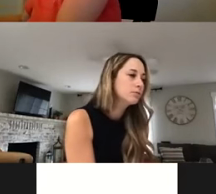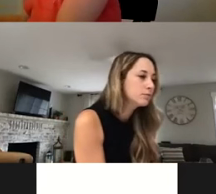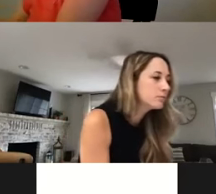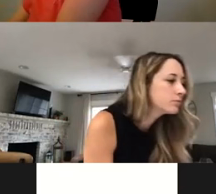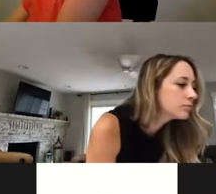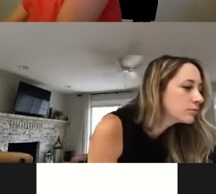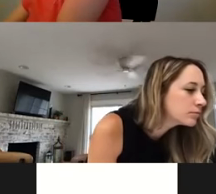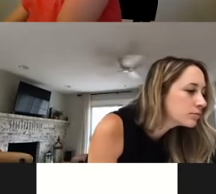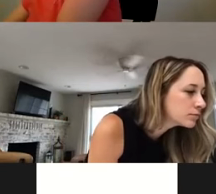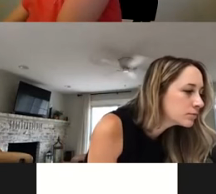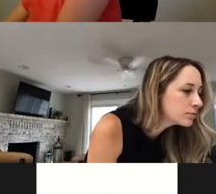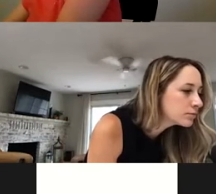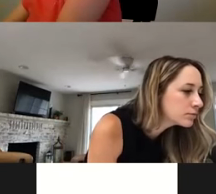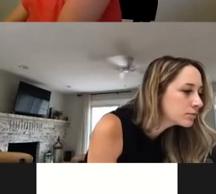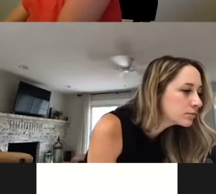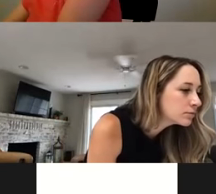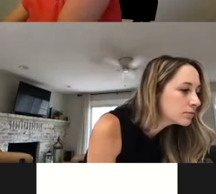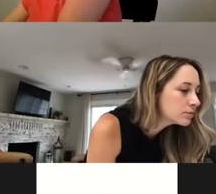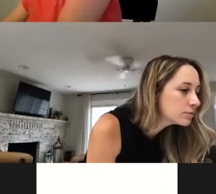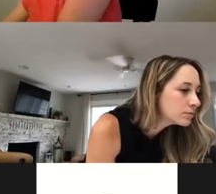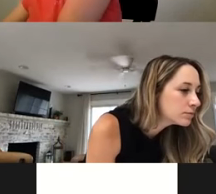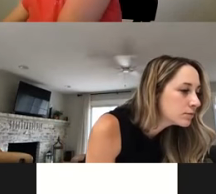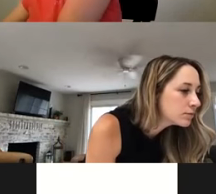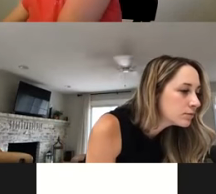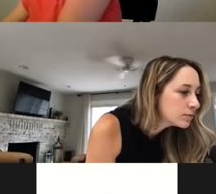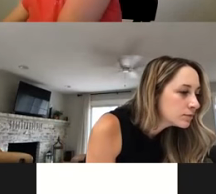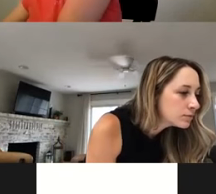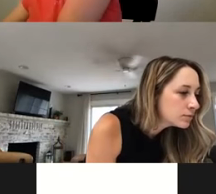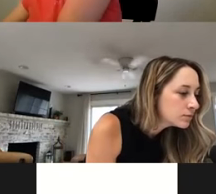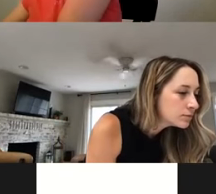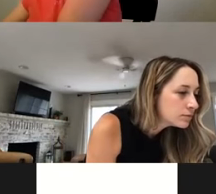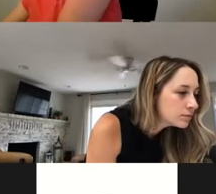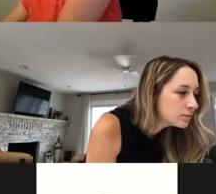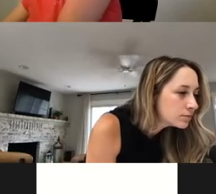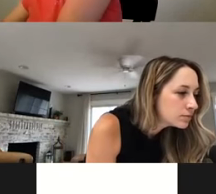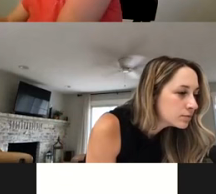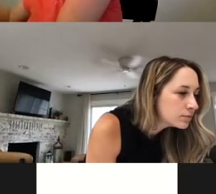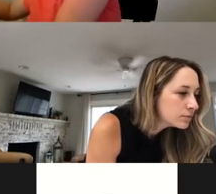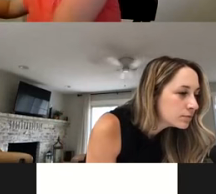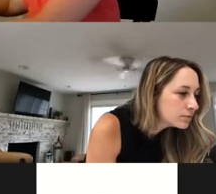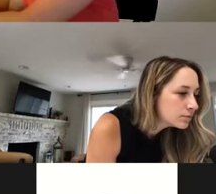notice it even shows the enzyme that puts the amino acids on the transfer RNAs.